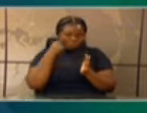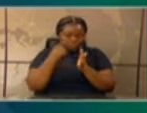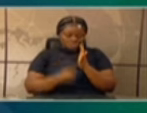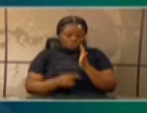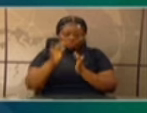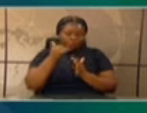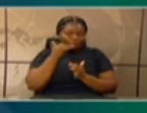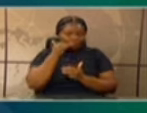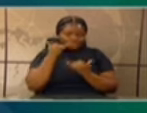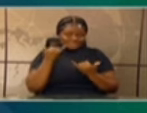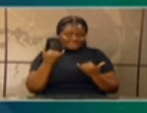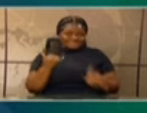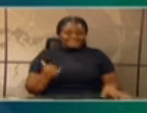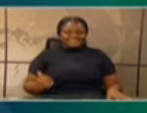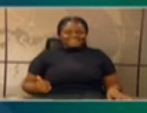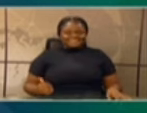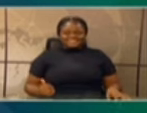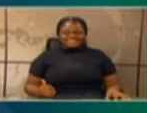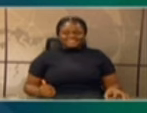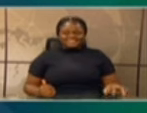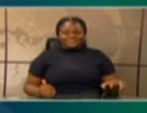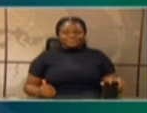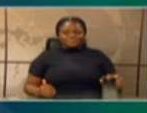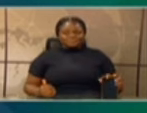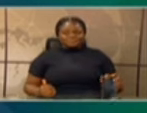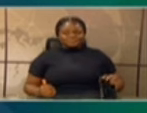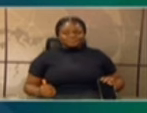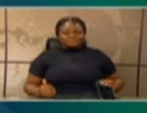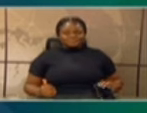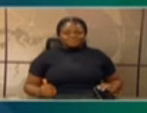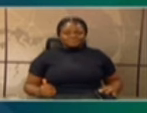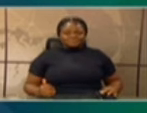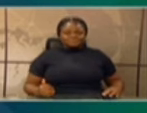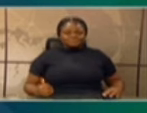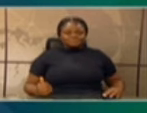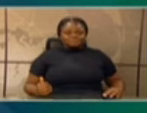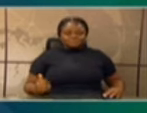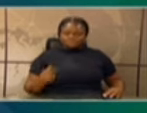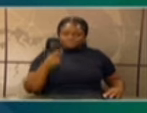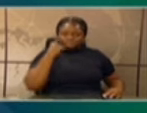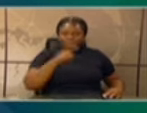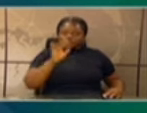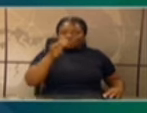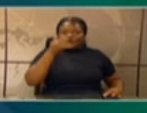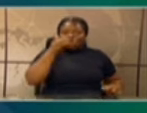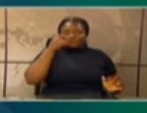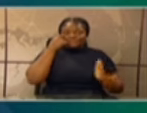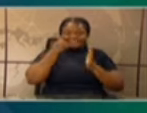kakun, sa producer mami fanfem, na femimbra min ting na wuchem se mingyeno so.